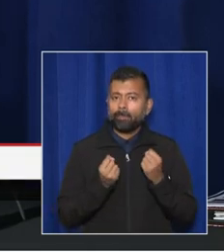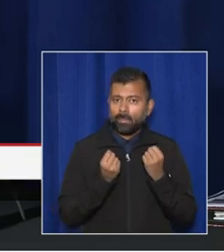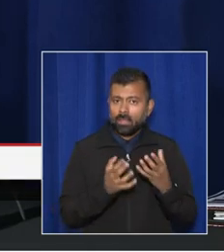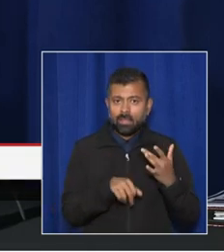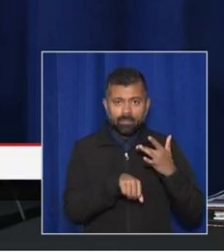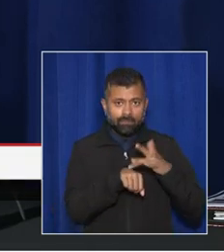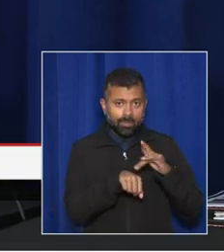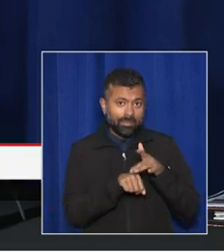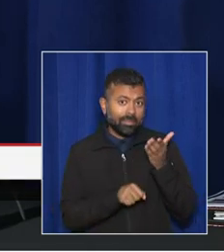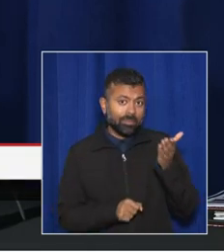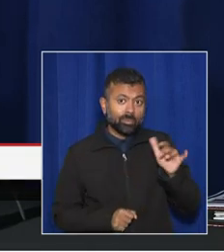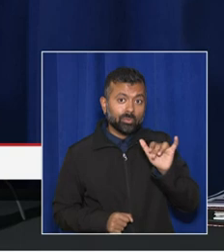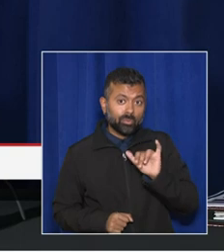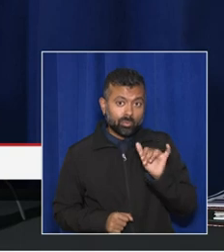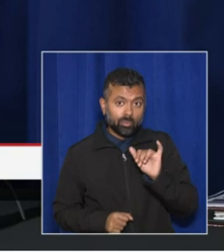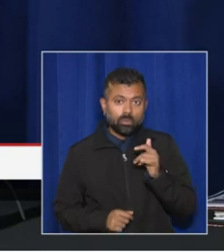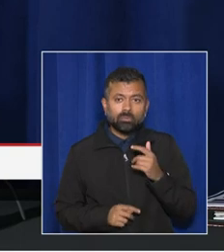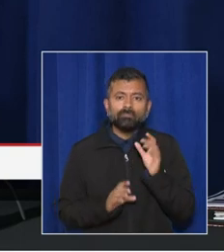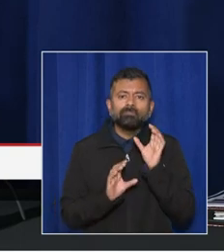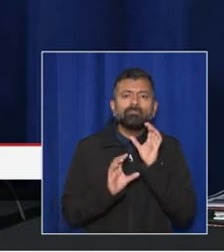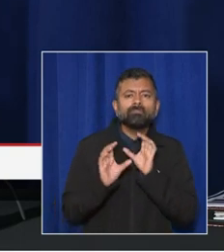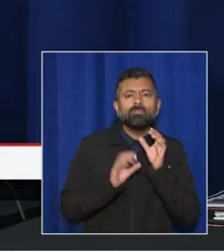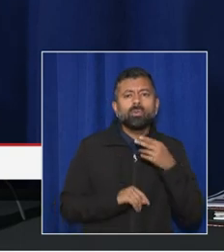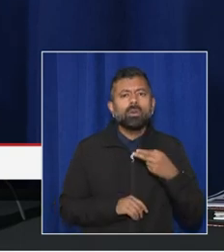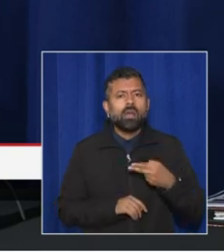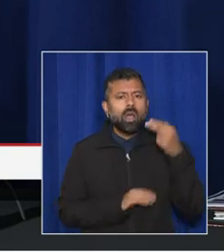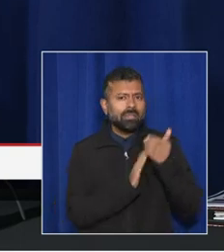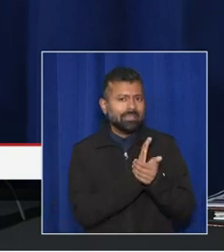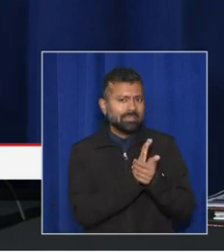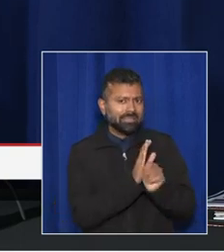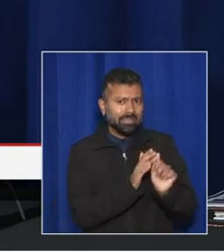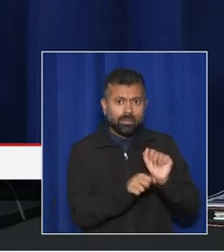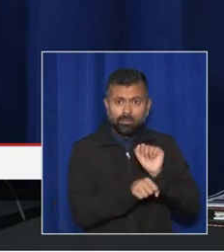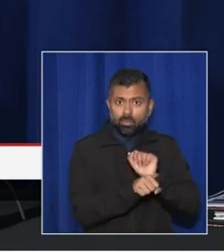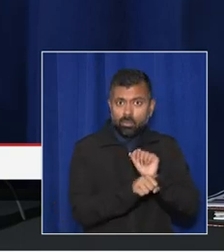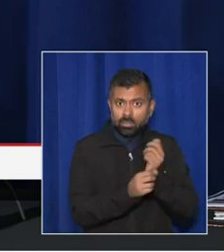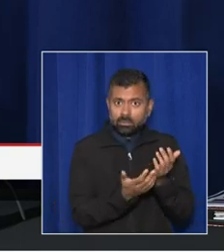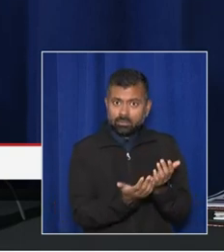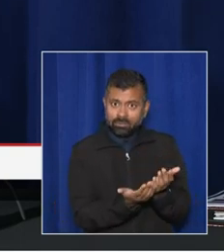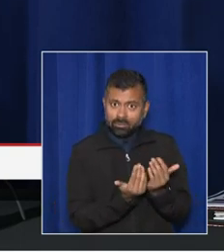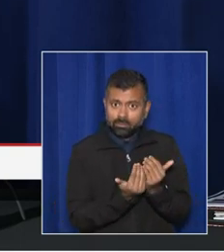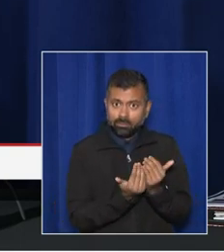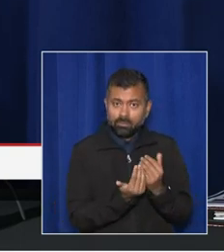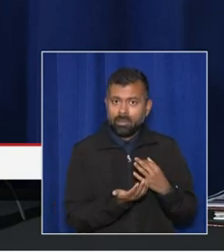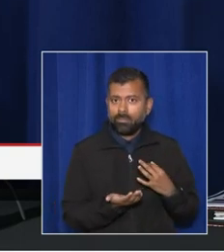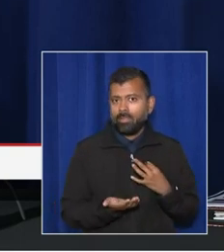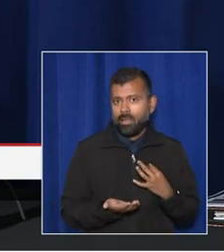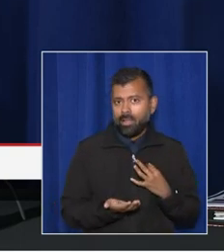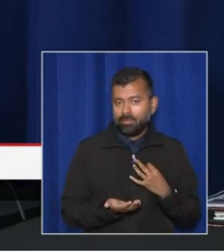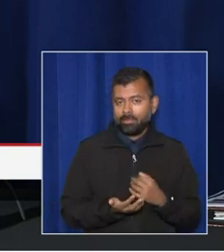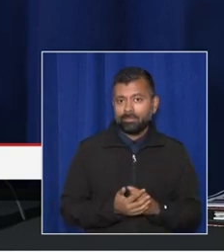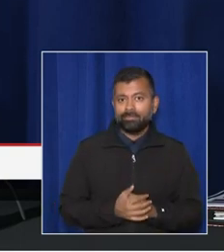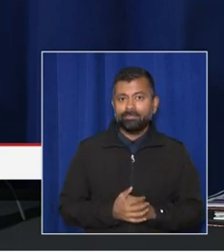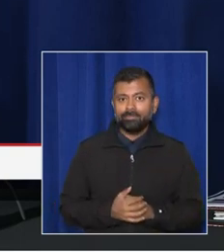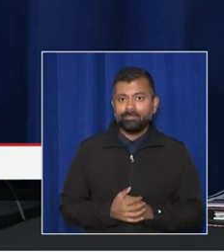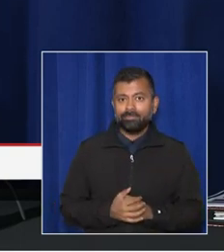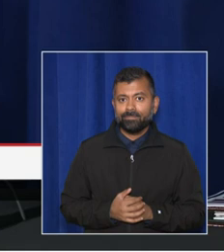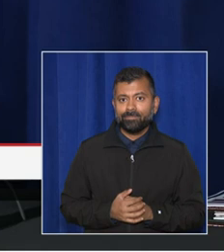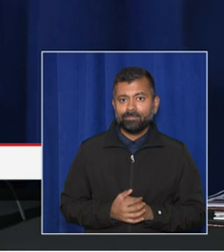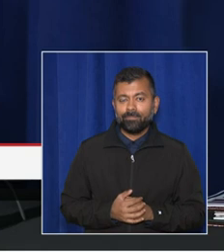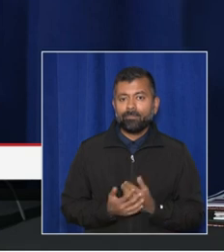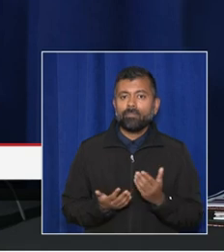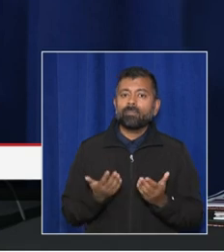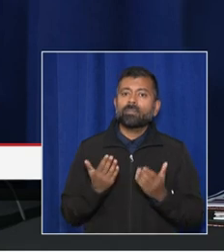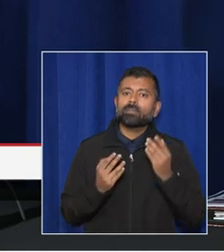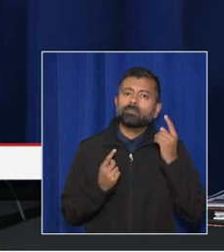for high-skilled work. Again, in a lot of functions that maybe people don't really think about, whether